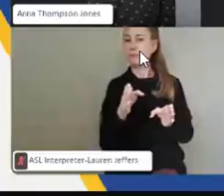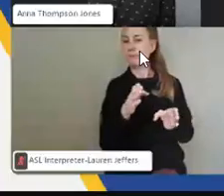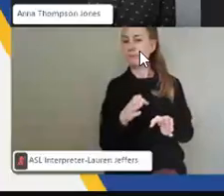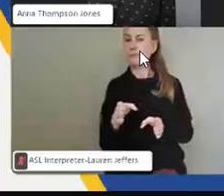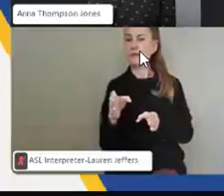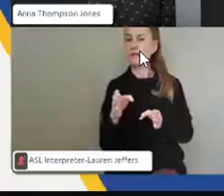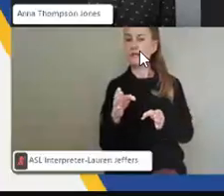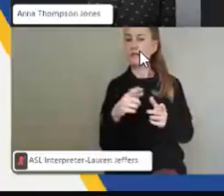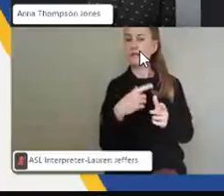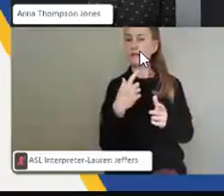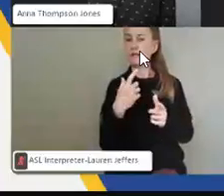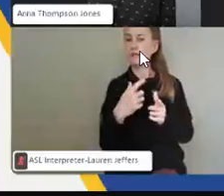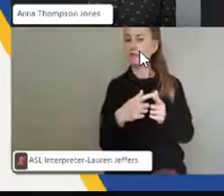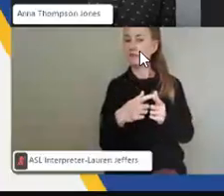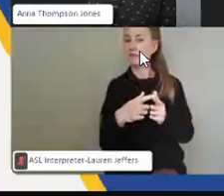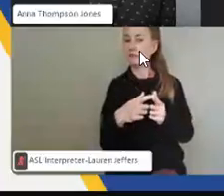then we'll vote.